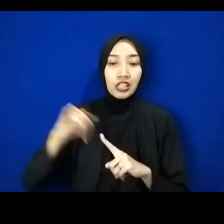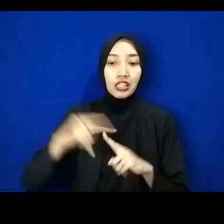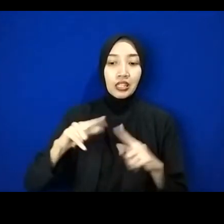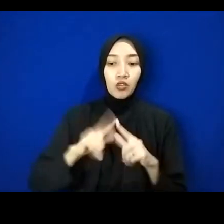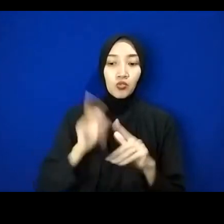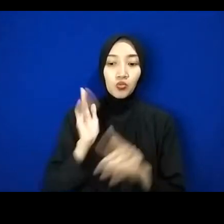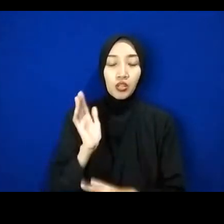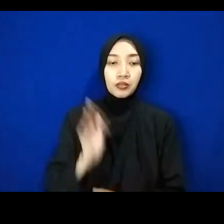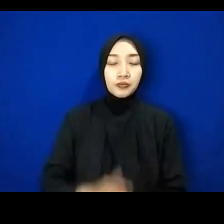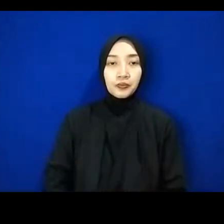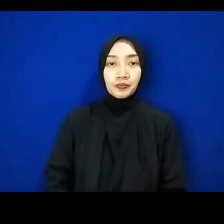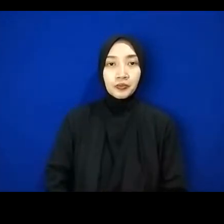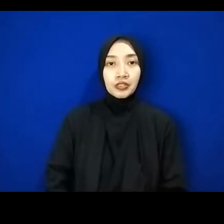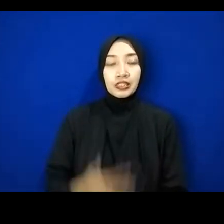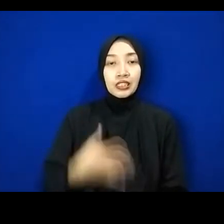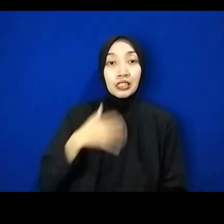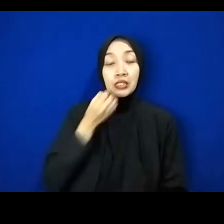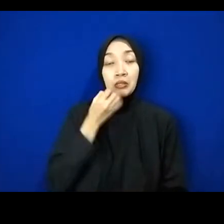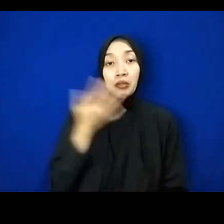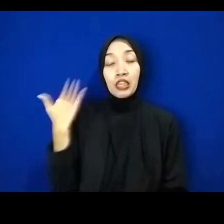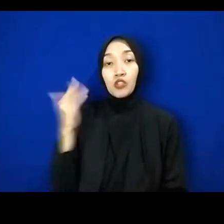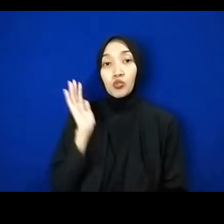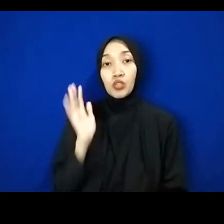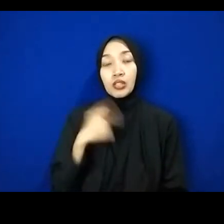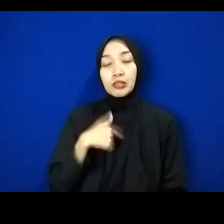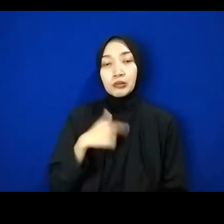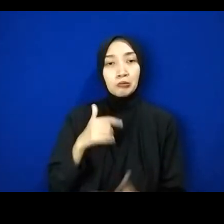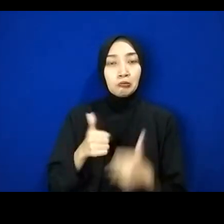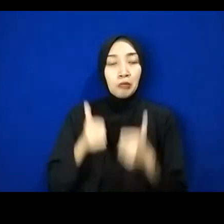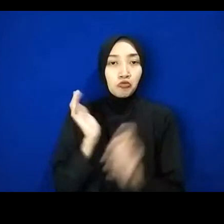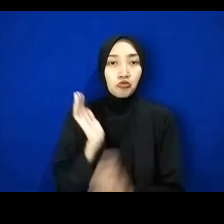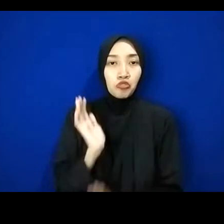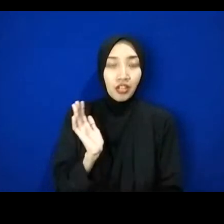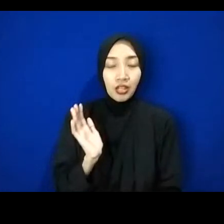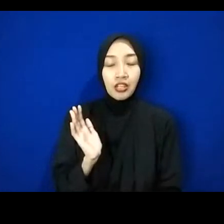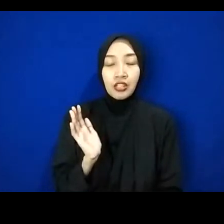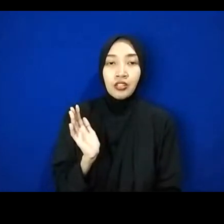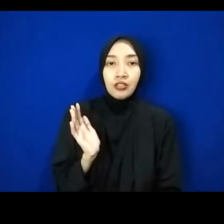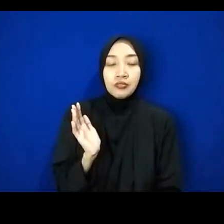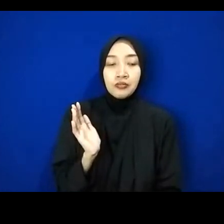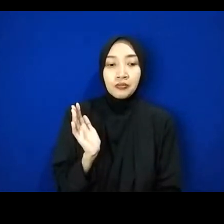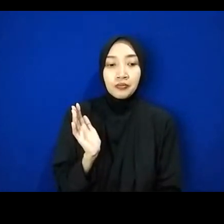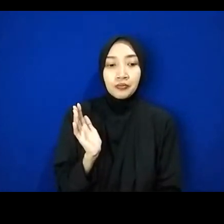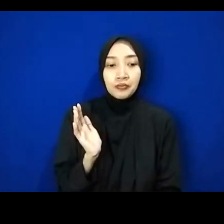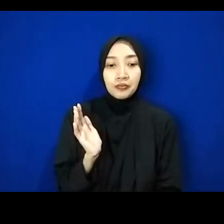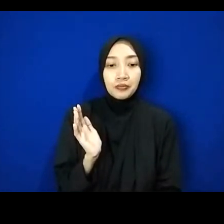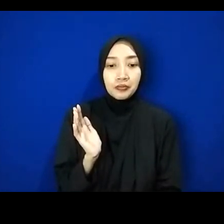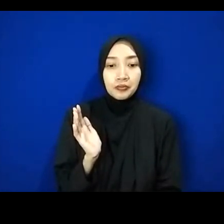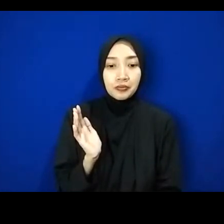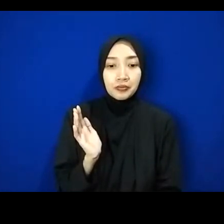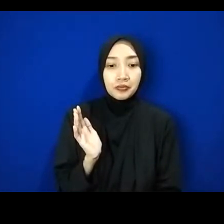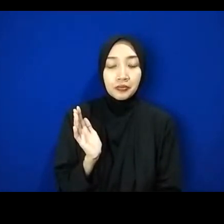and very complete to be used as a recommendation,